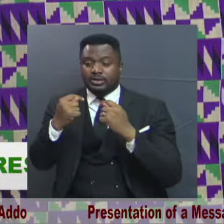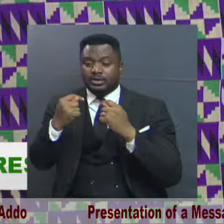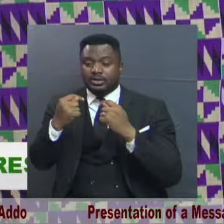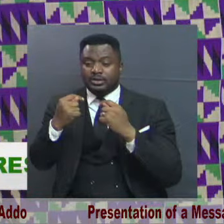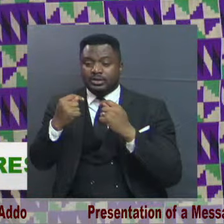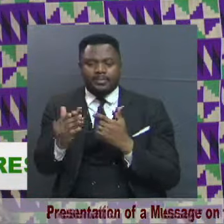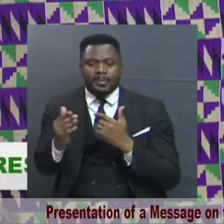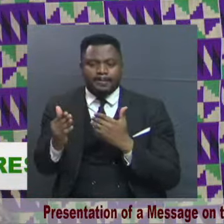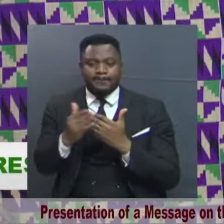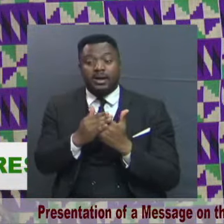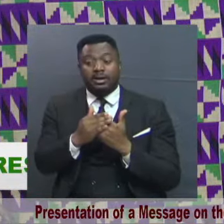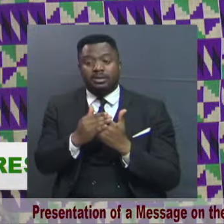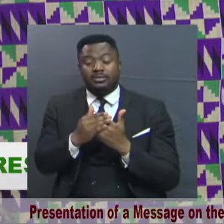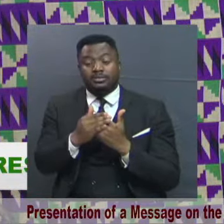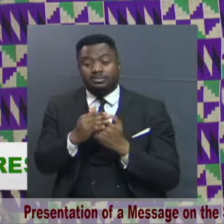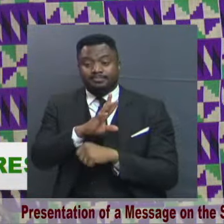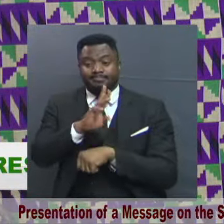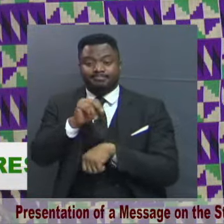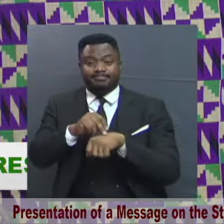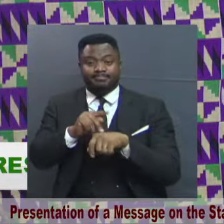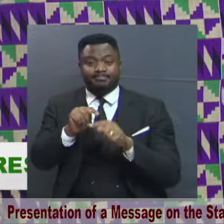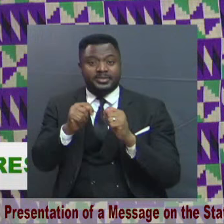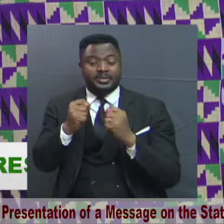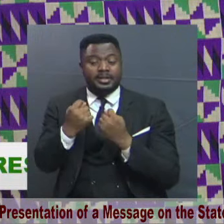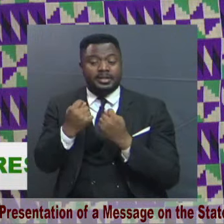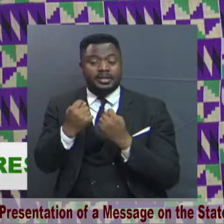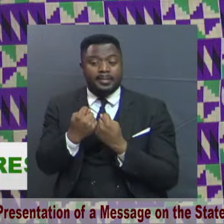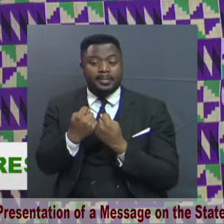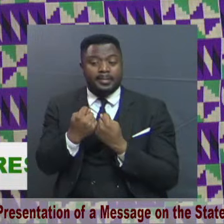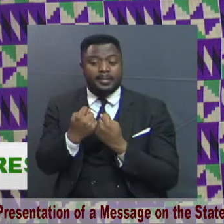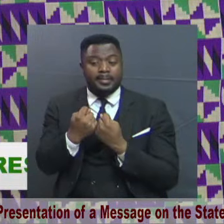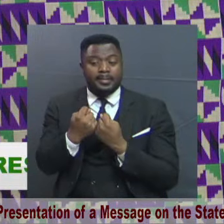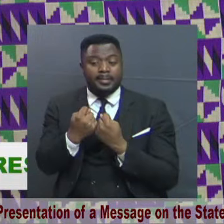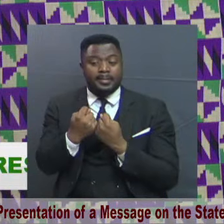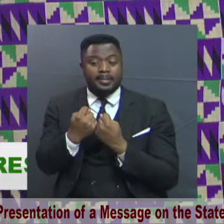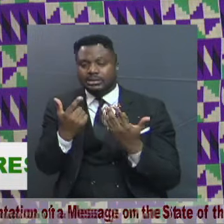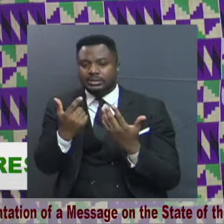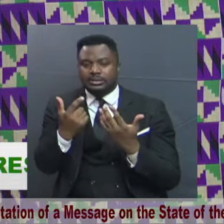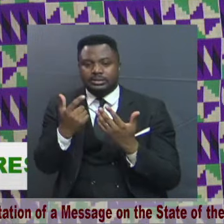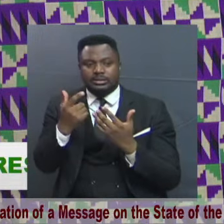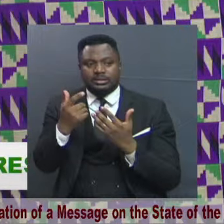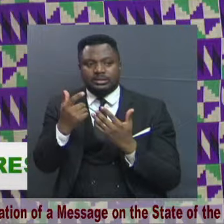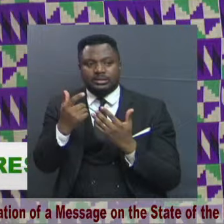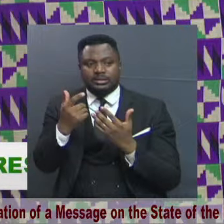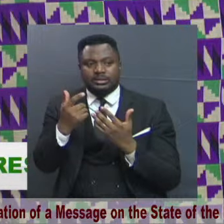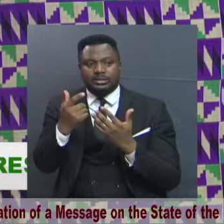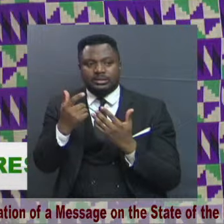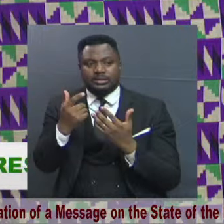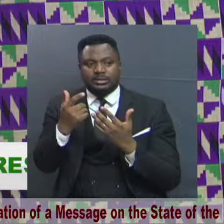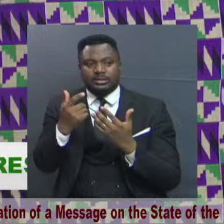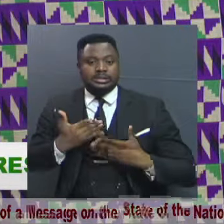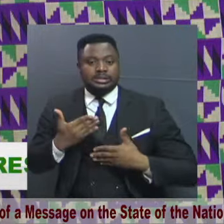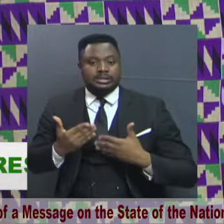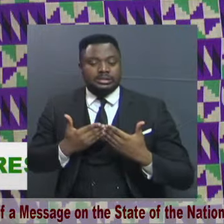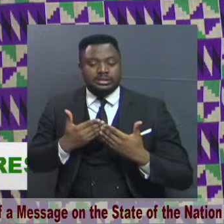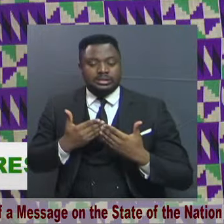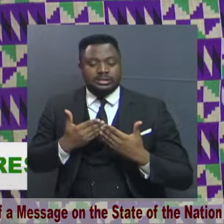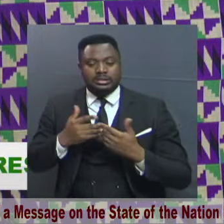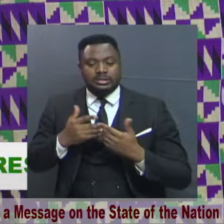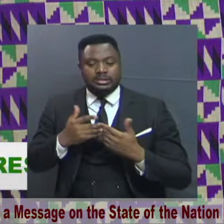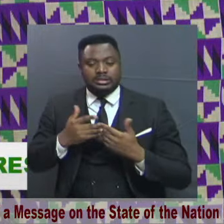to revive the fortunes of the national team and rebell the enthusiasm of the people with varying degrees of